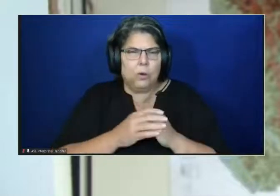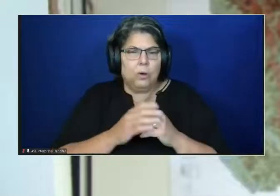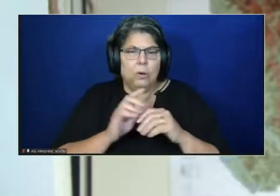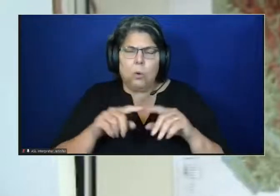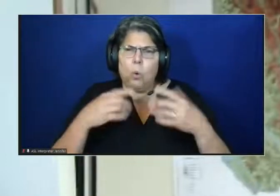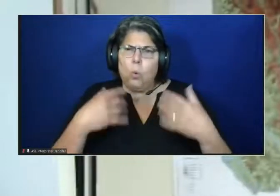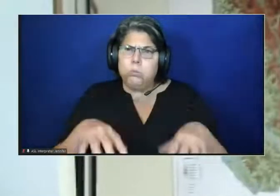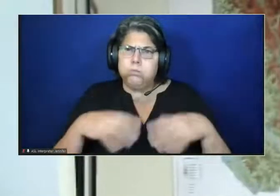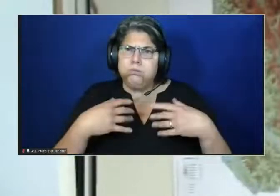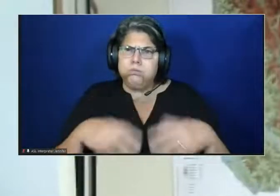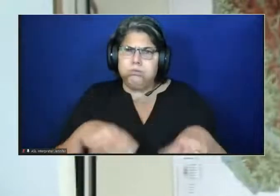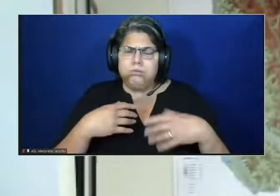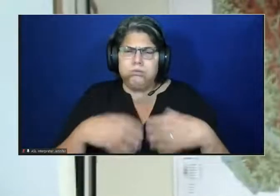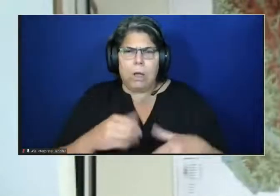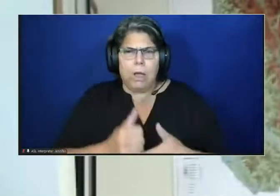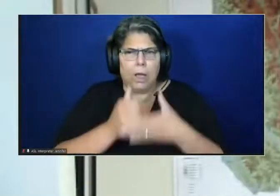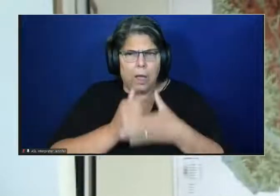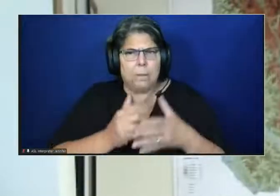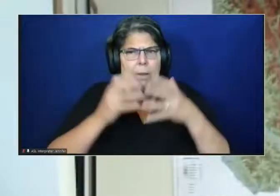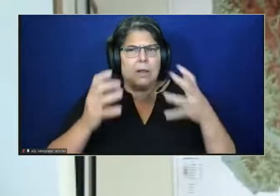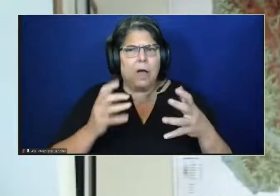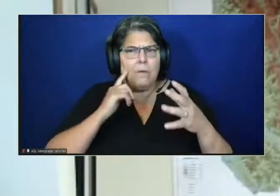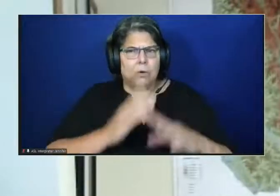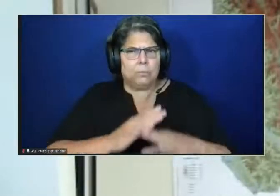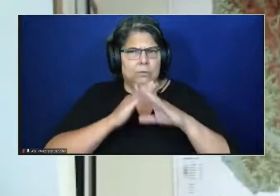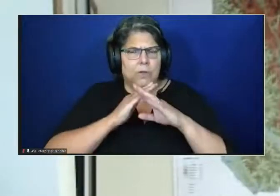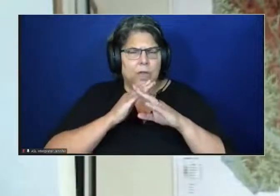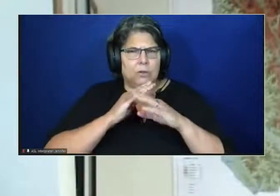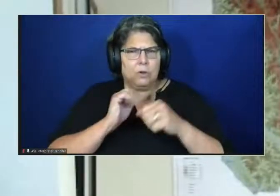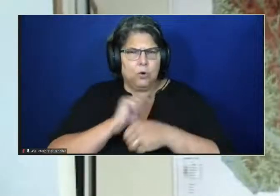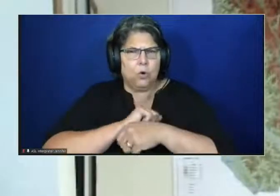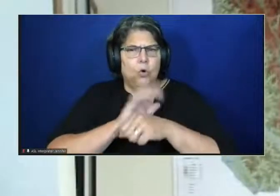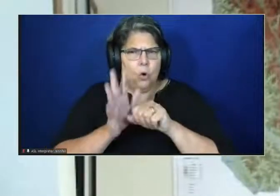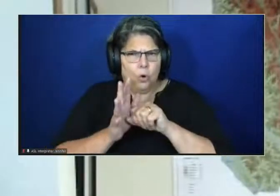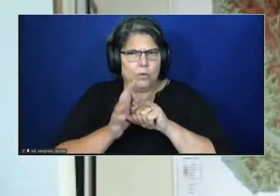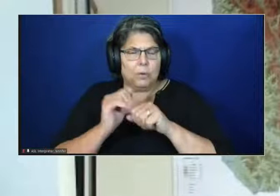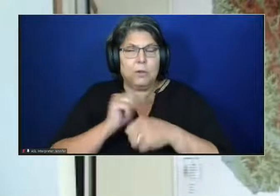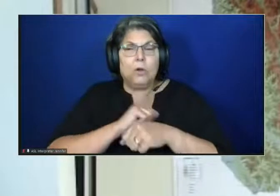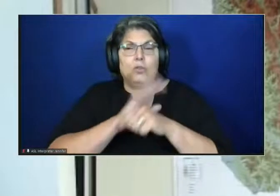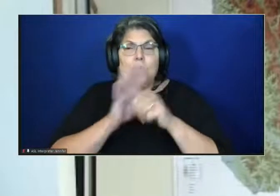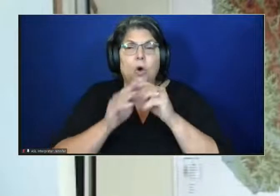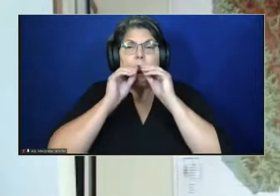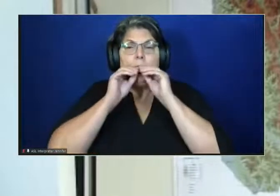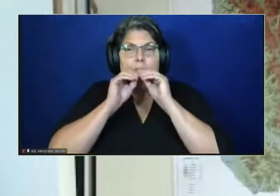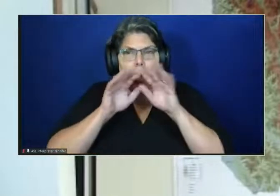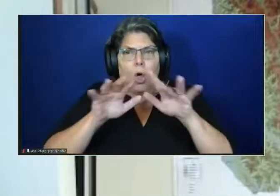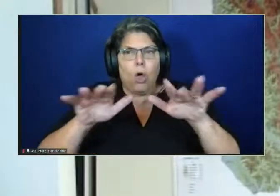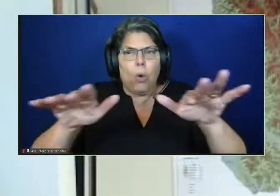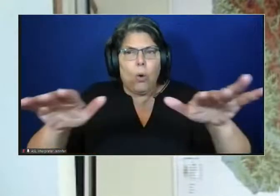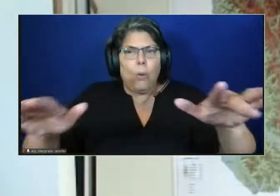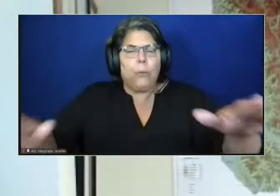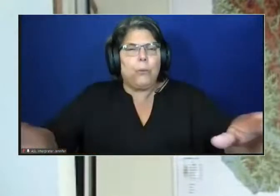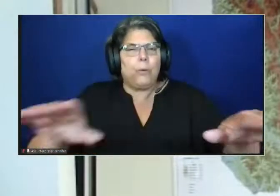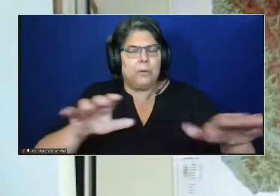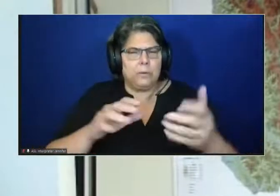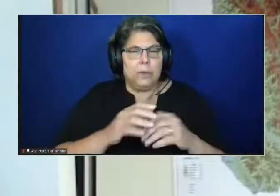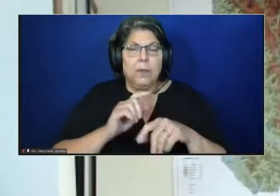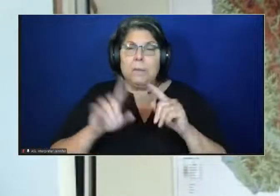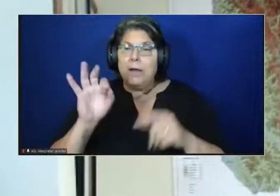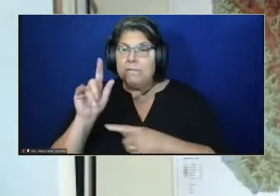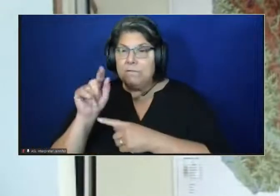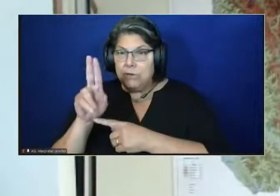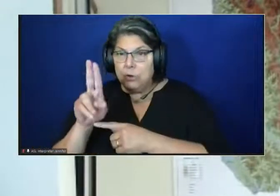very effective for COVID, which is an airborne virus. But flu is actually a droplet-borne virus,